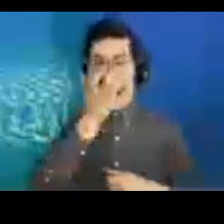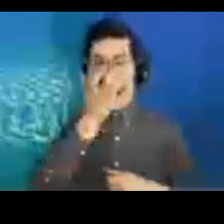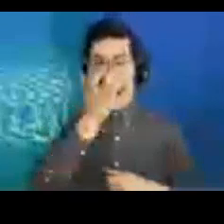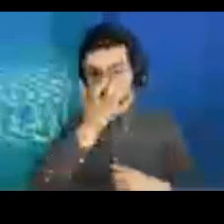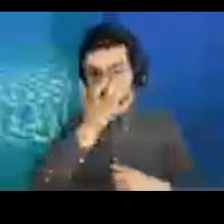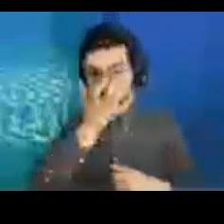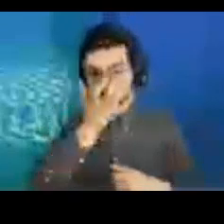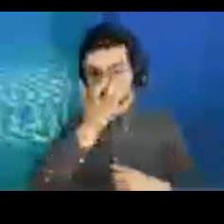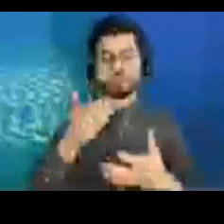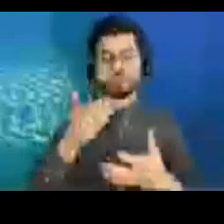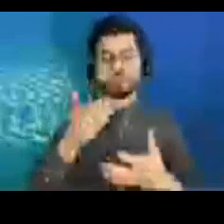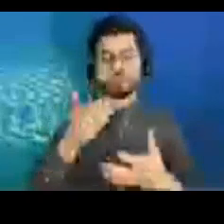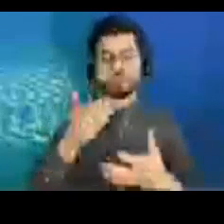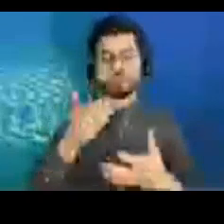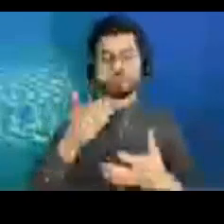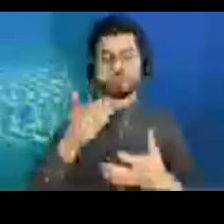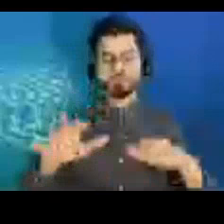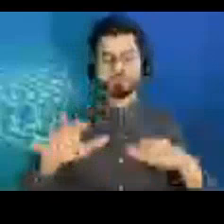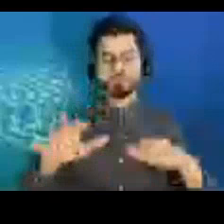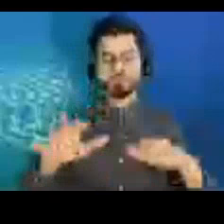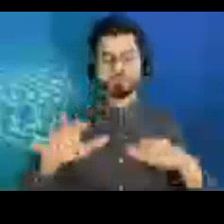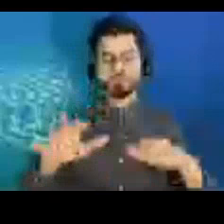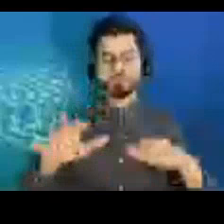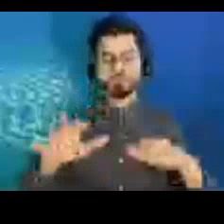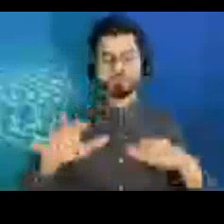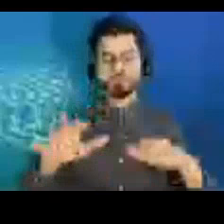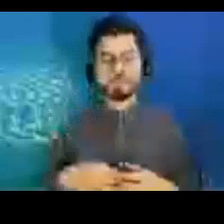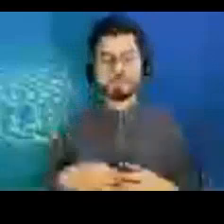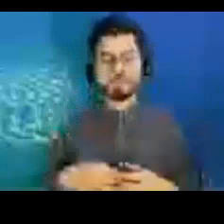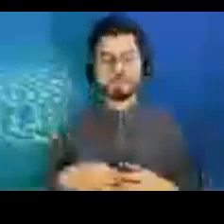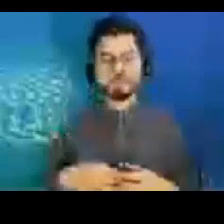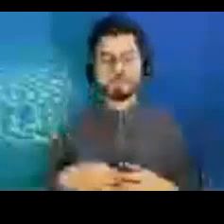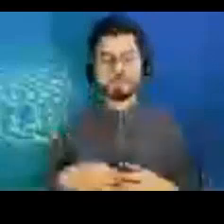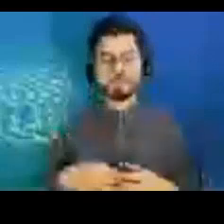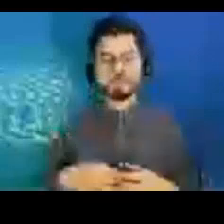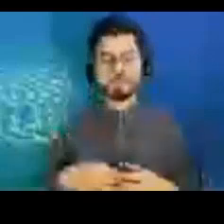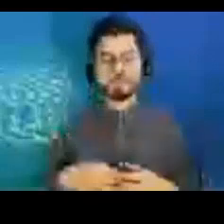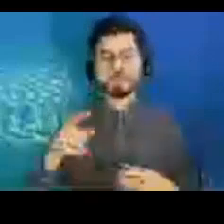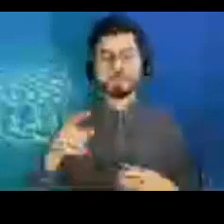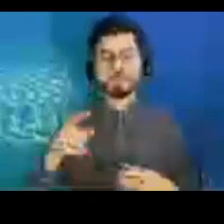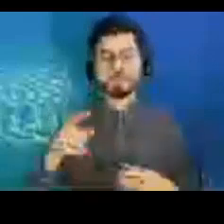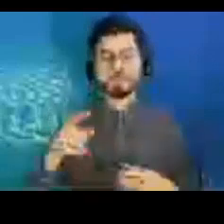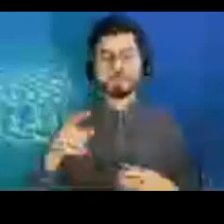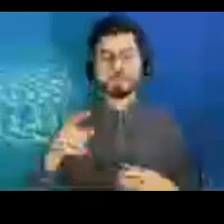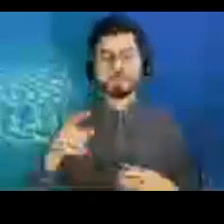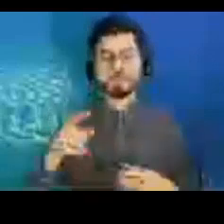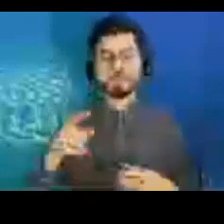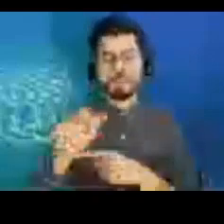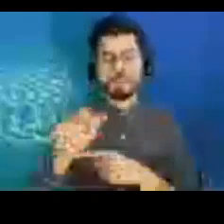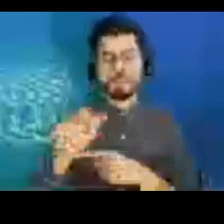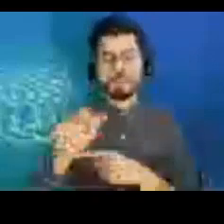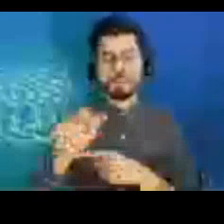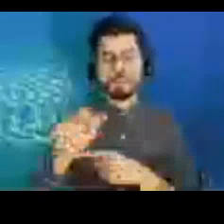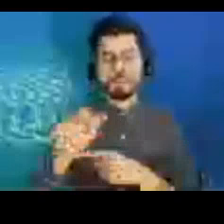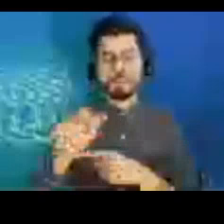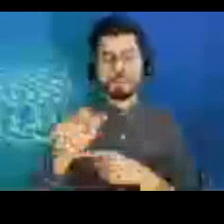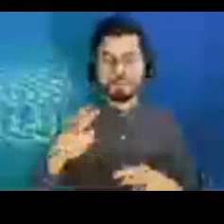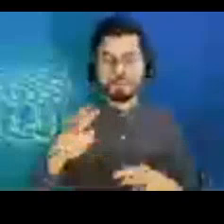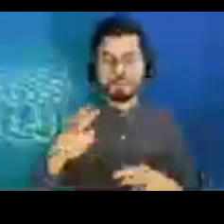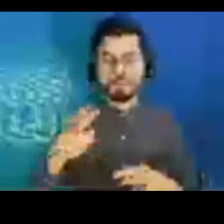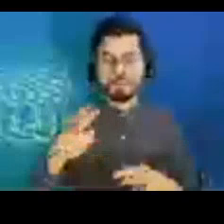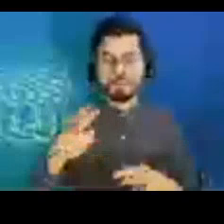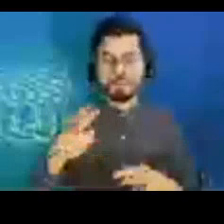population. And so here's the gallons that we've used of herbicide. And last year, for the first year, we installed